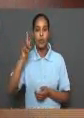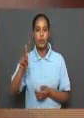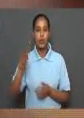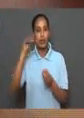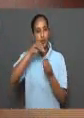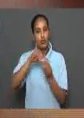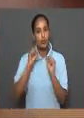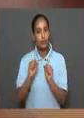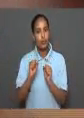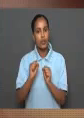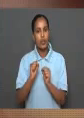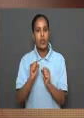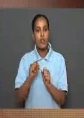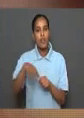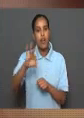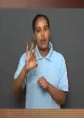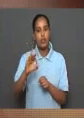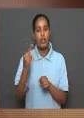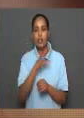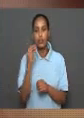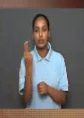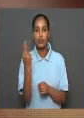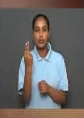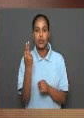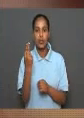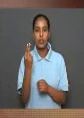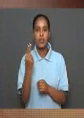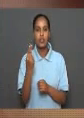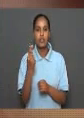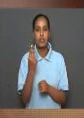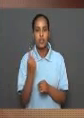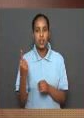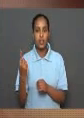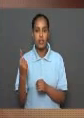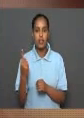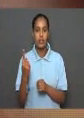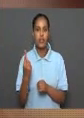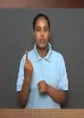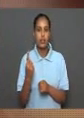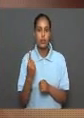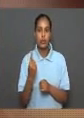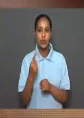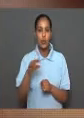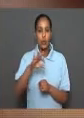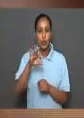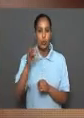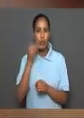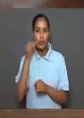Neoprene can also be foamed and used as insulation in